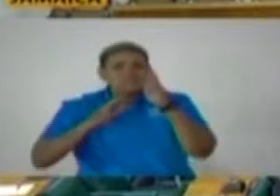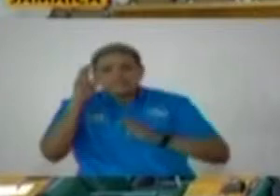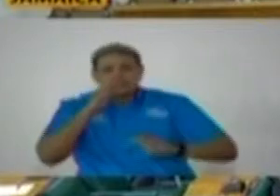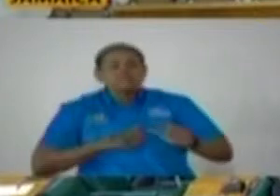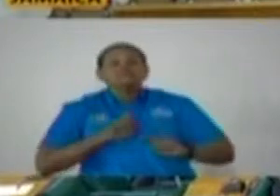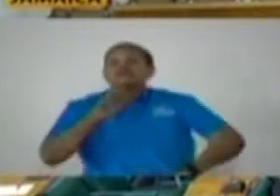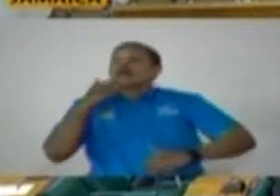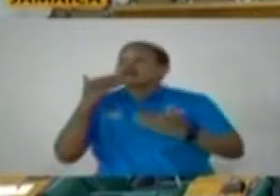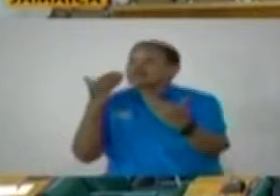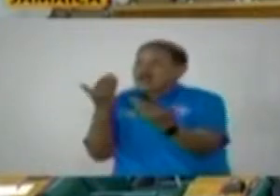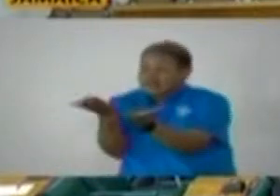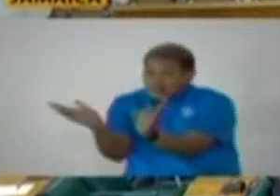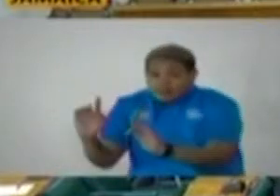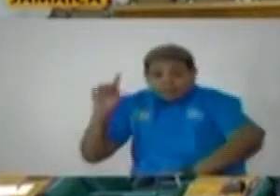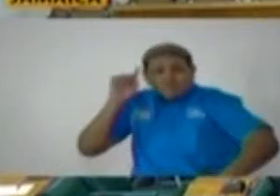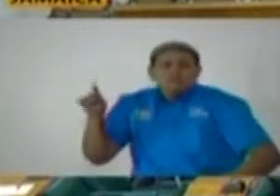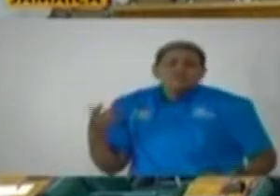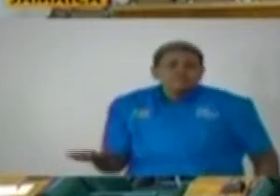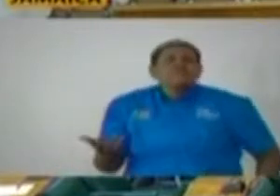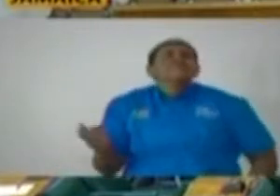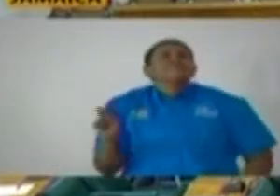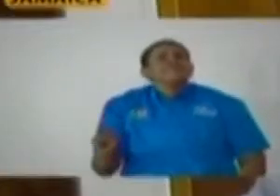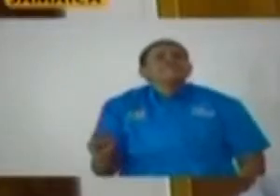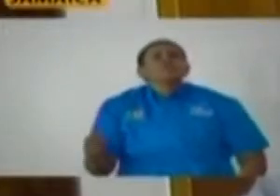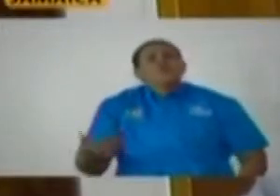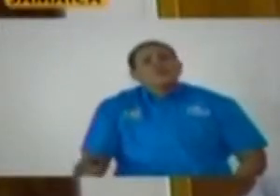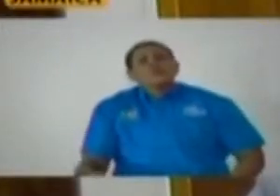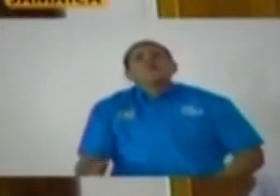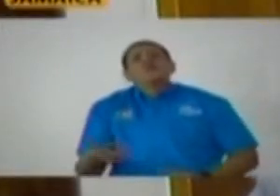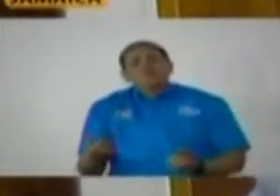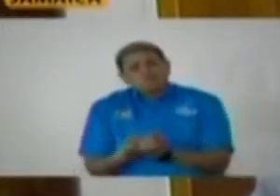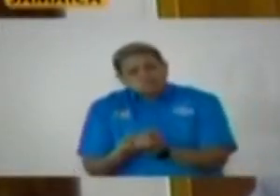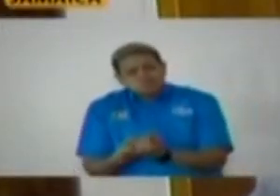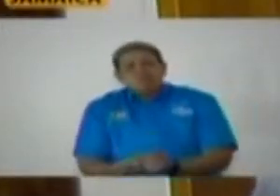I thank them for their continued support.